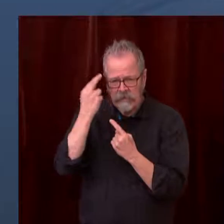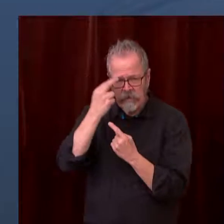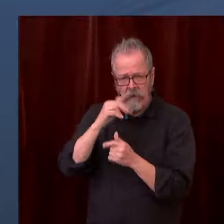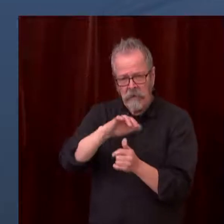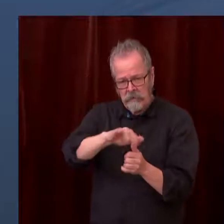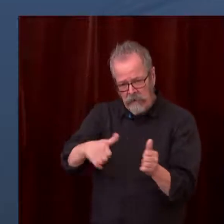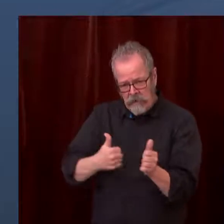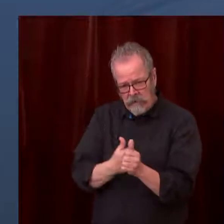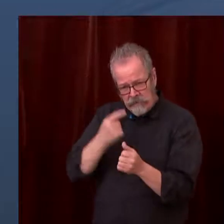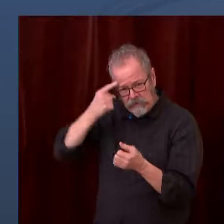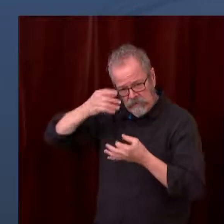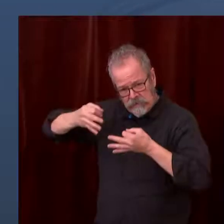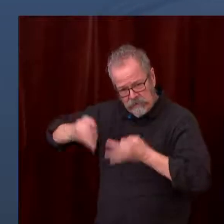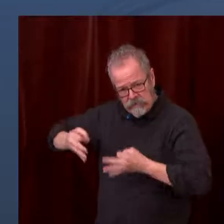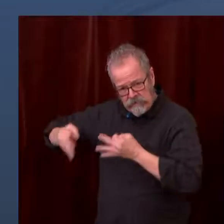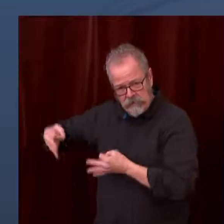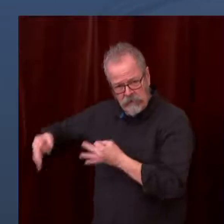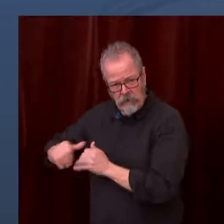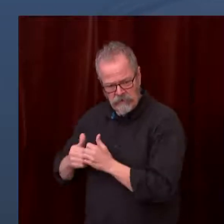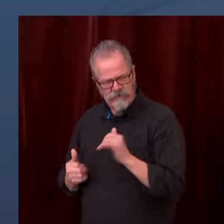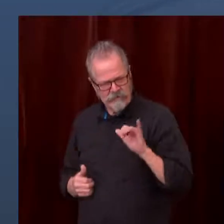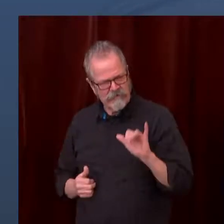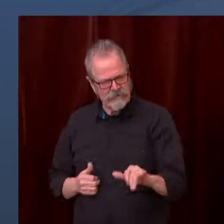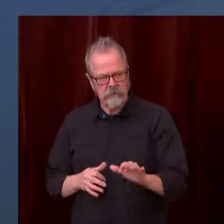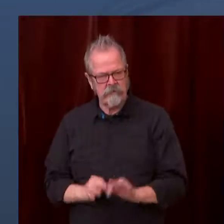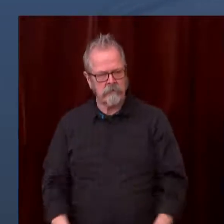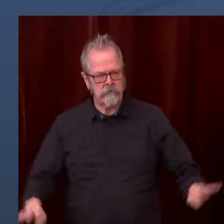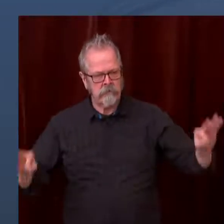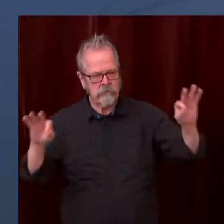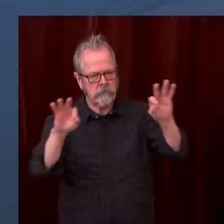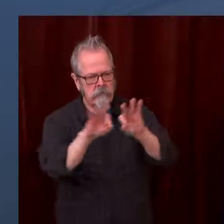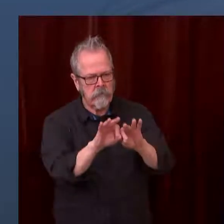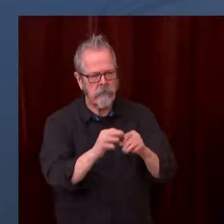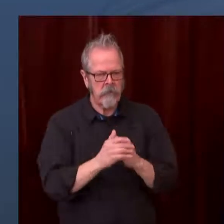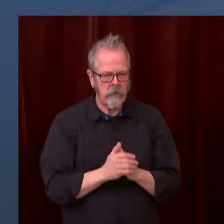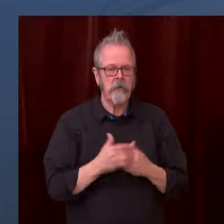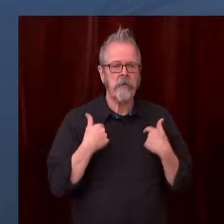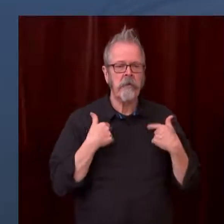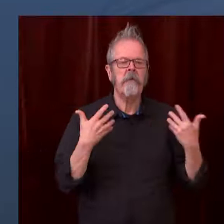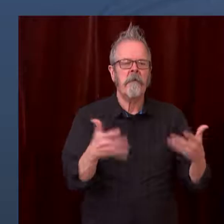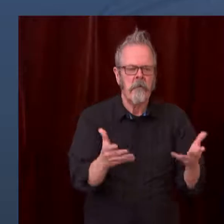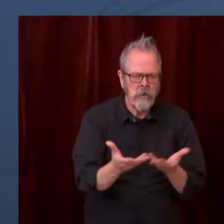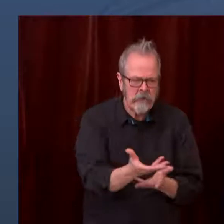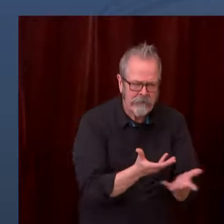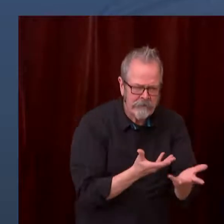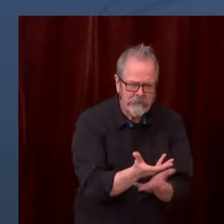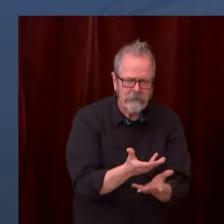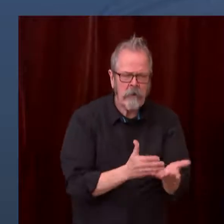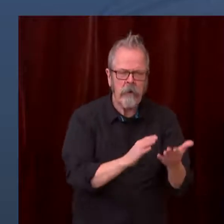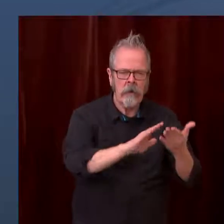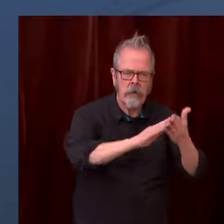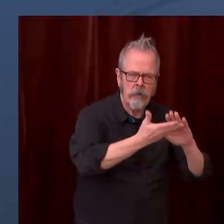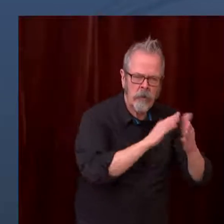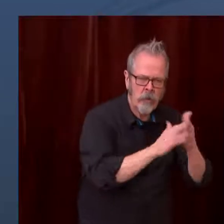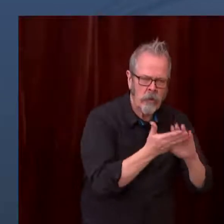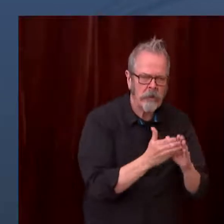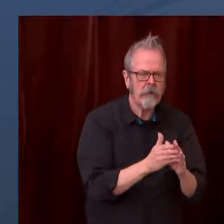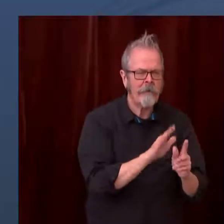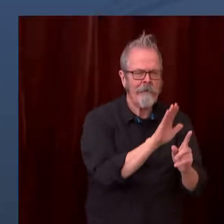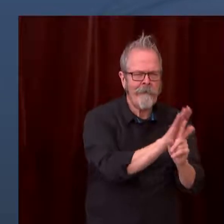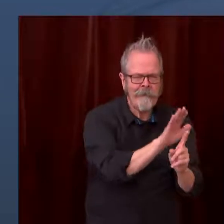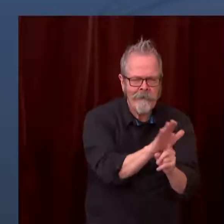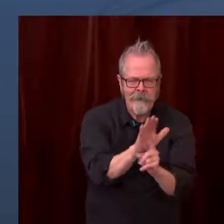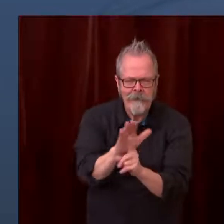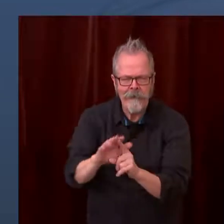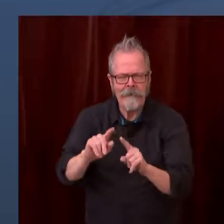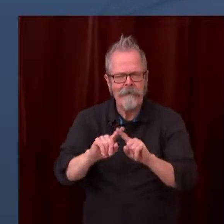working on these logistics and the feedback with our communities for months and months, and our internal plans at the state level, but